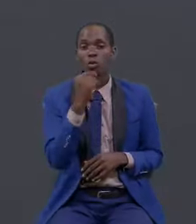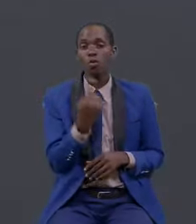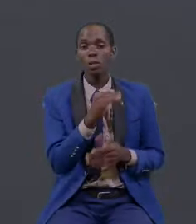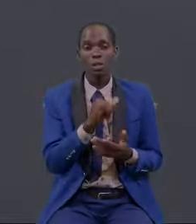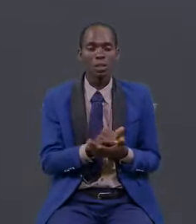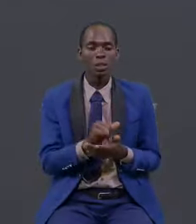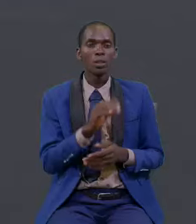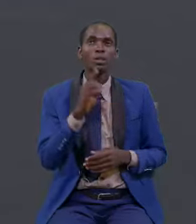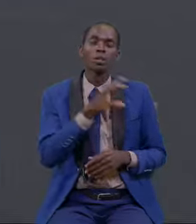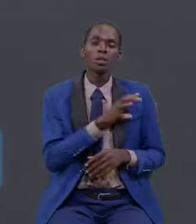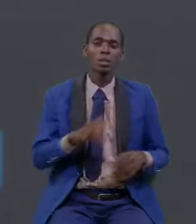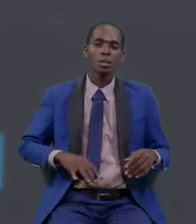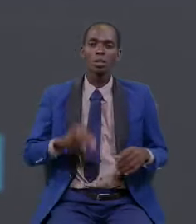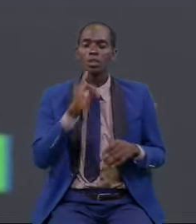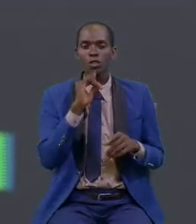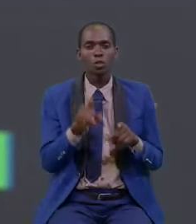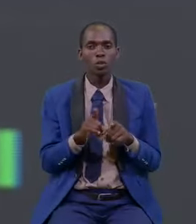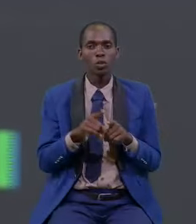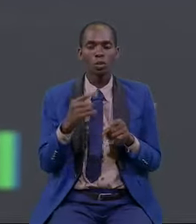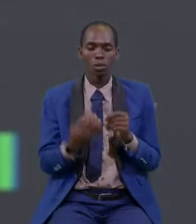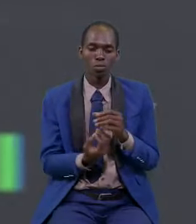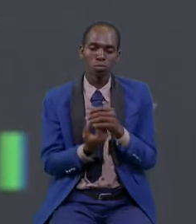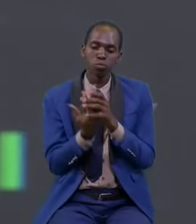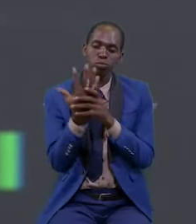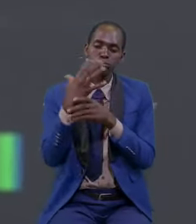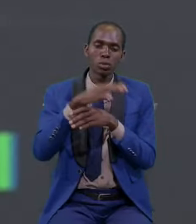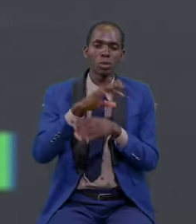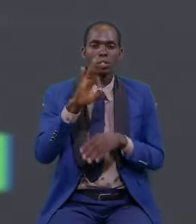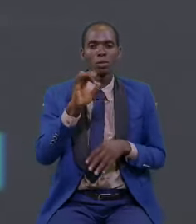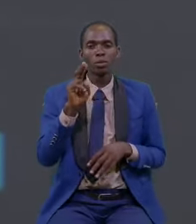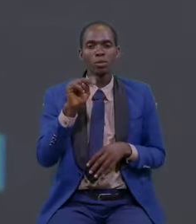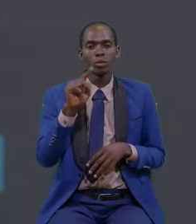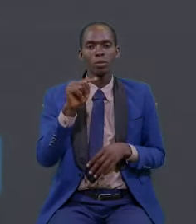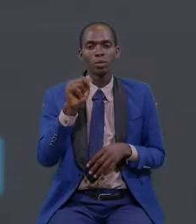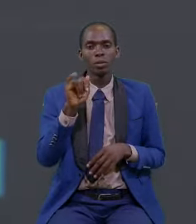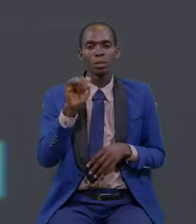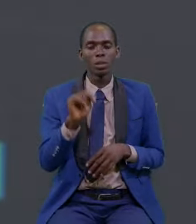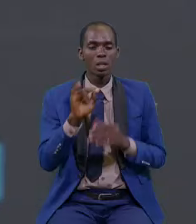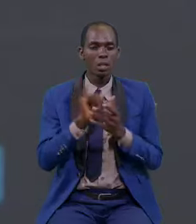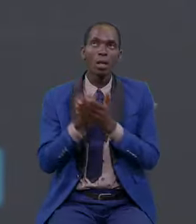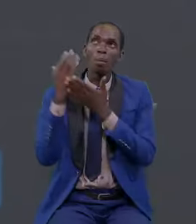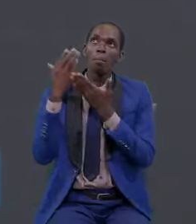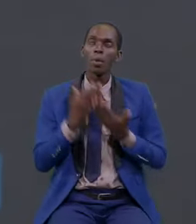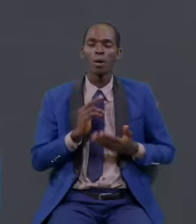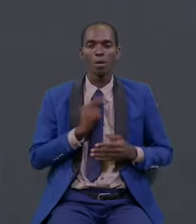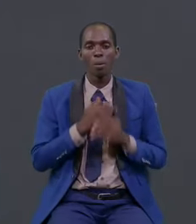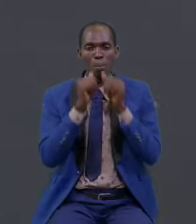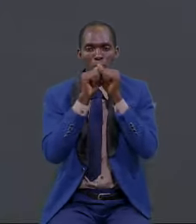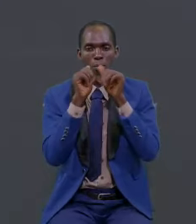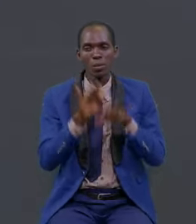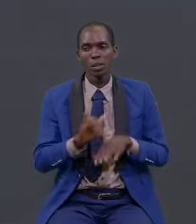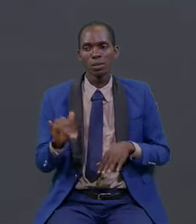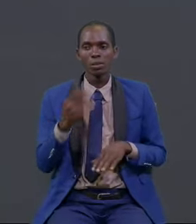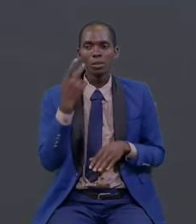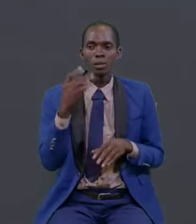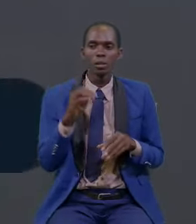the fountain that brings us cleansing. In Zechariah chapter 13,